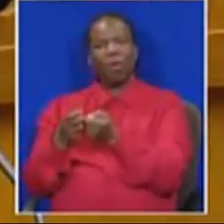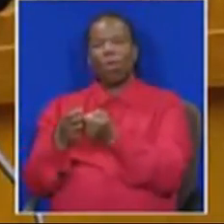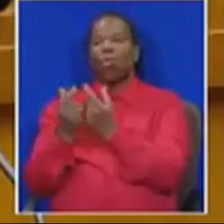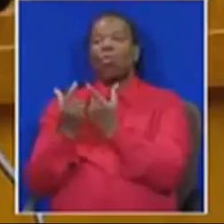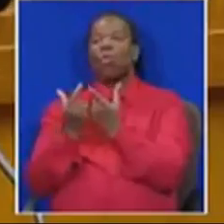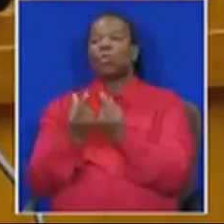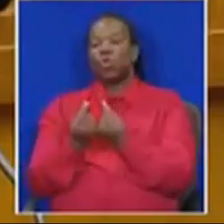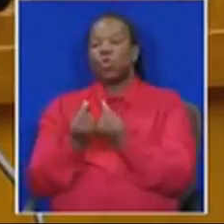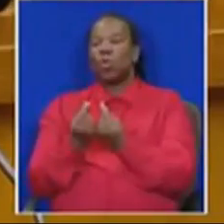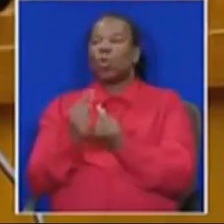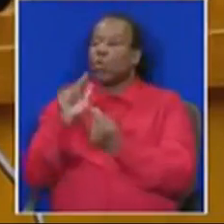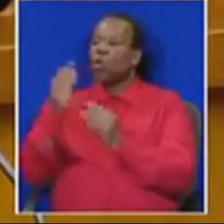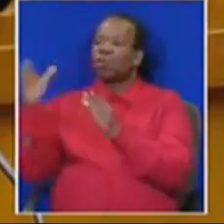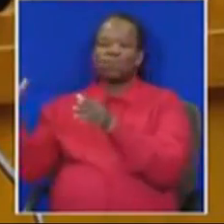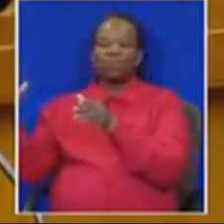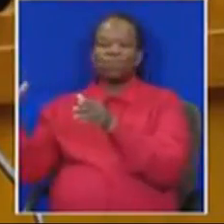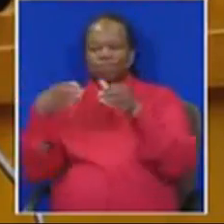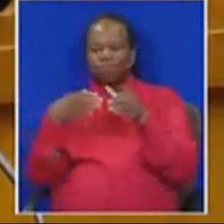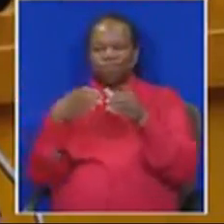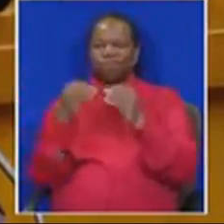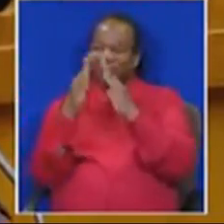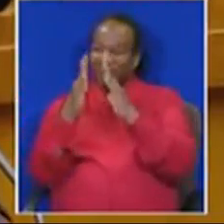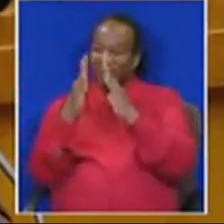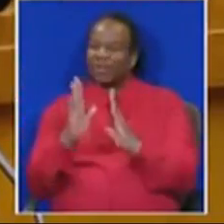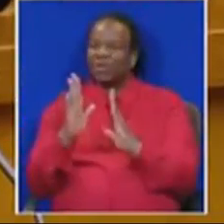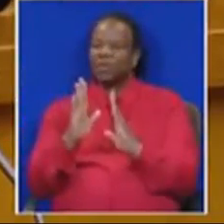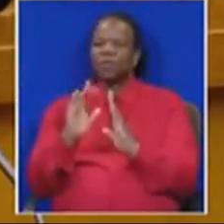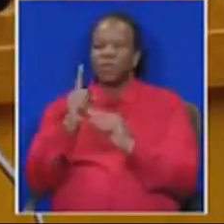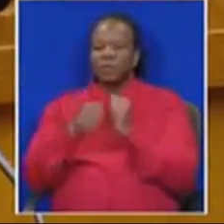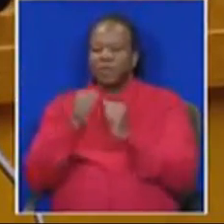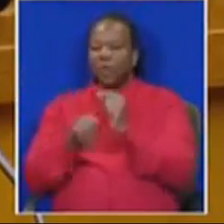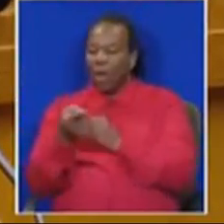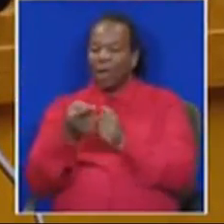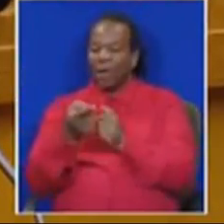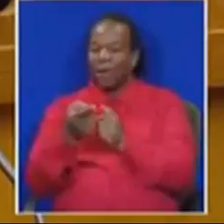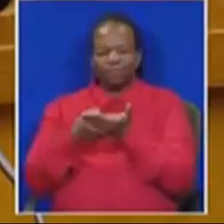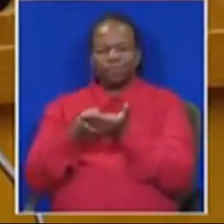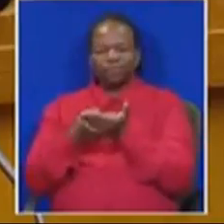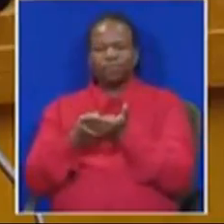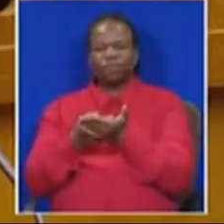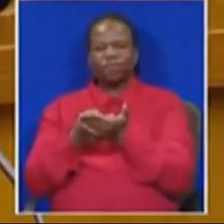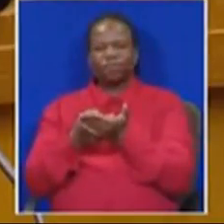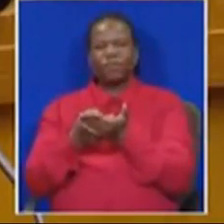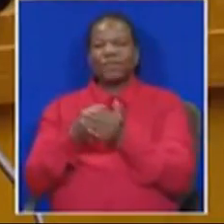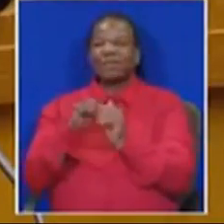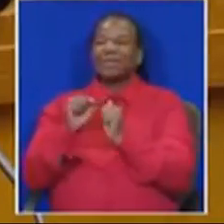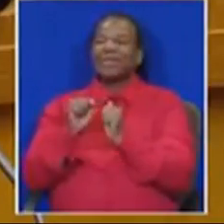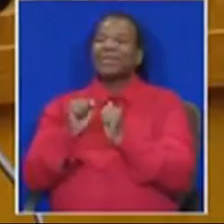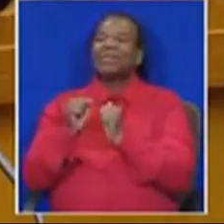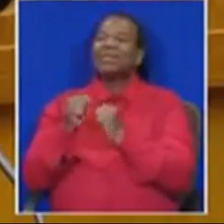social sector summit during the course of this year. Among other things, this summit will